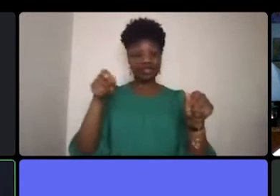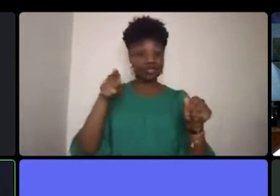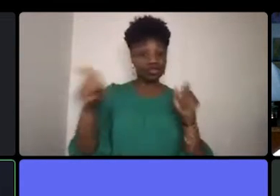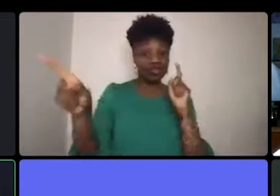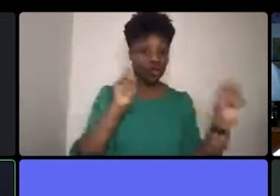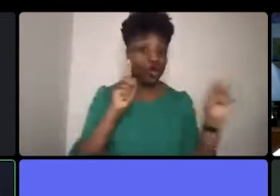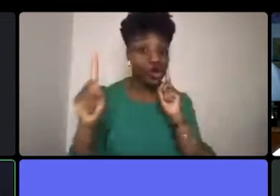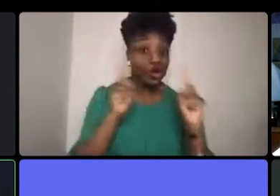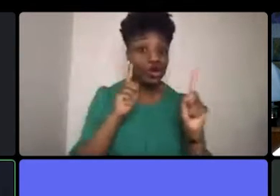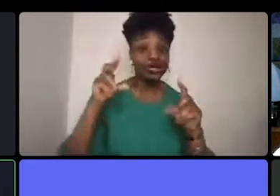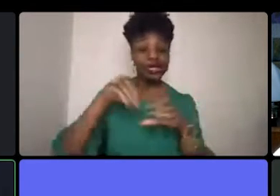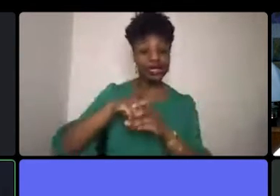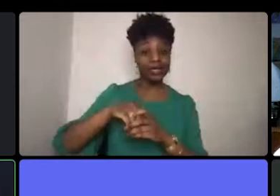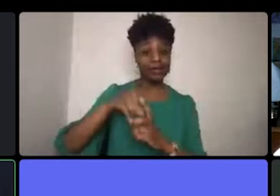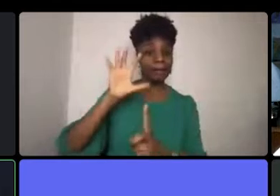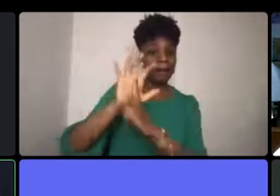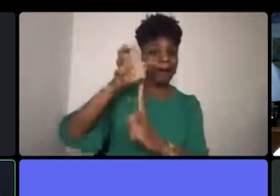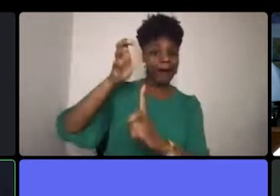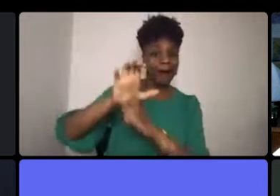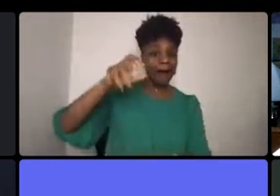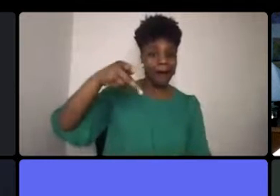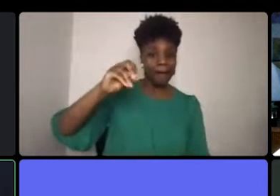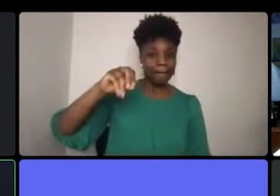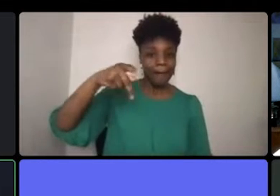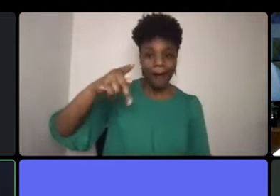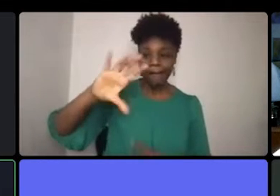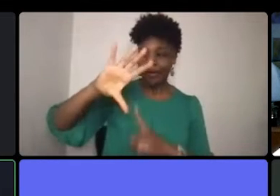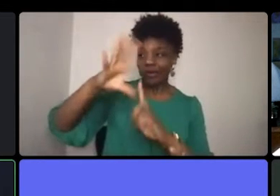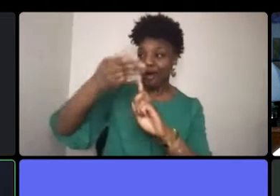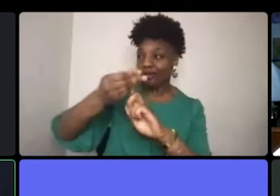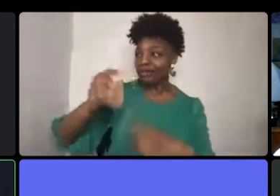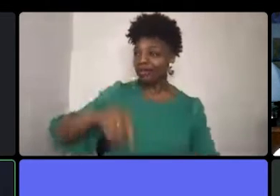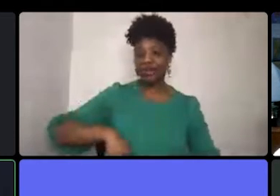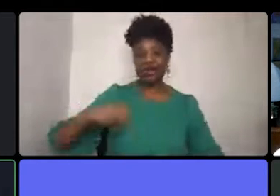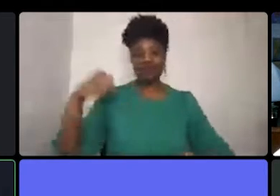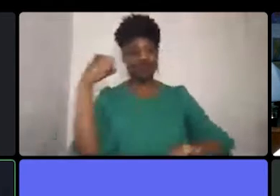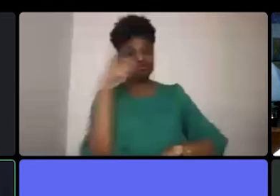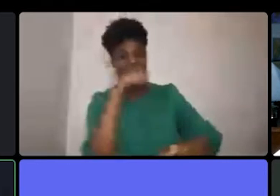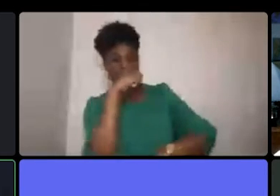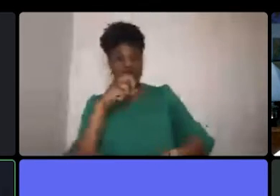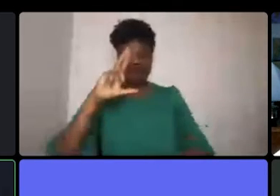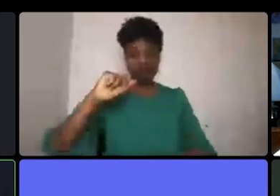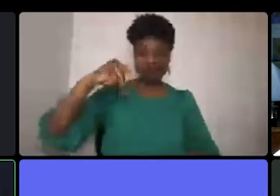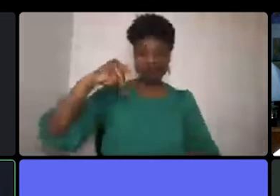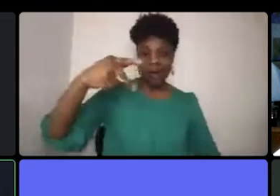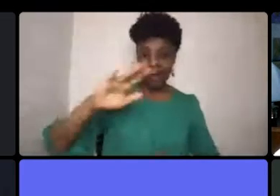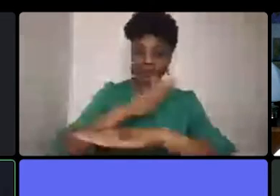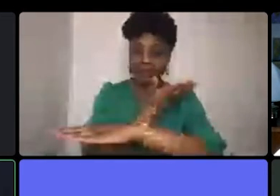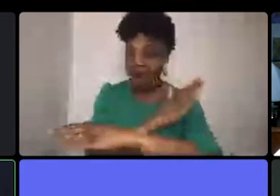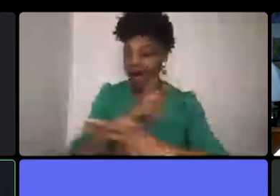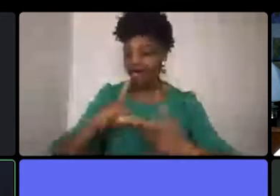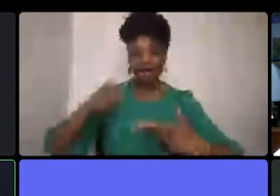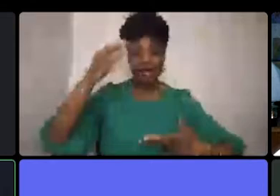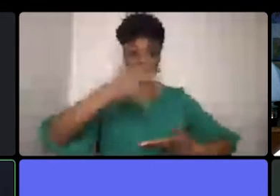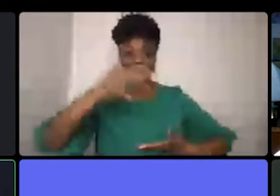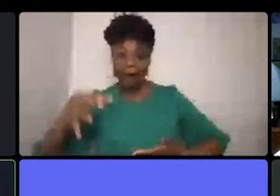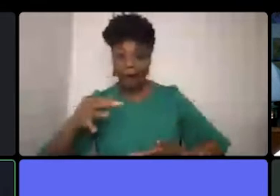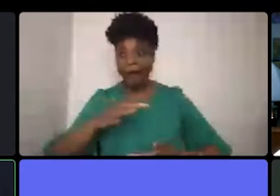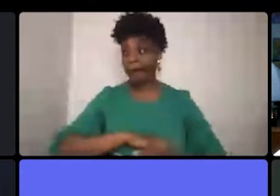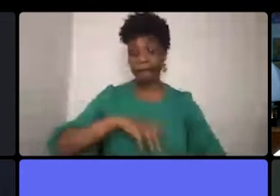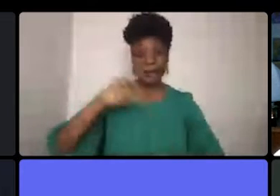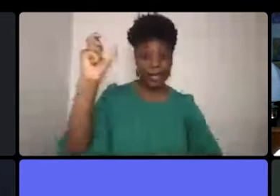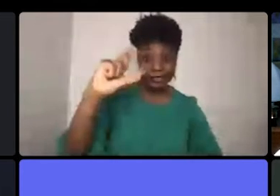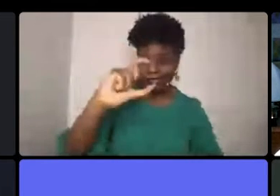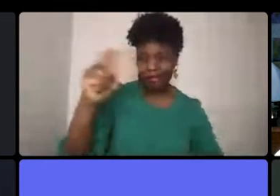in pop culture, hip hop, rap songs, anything happening on, but